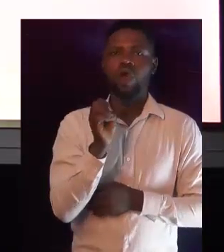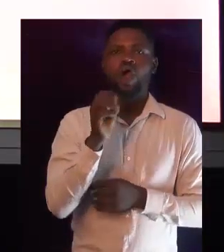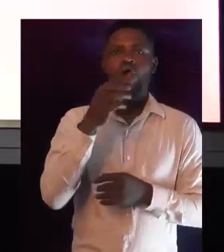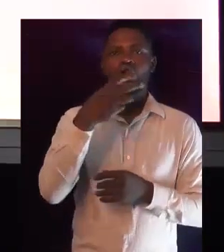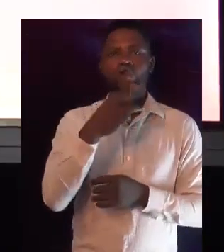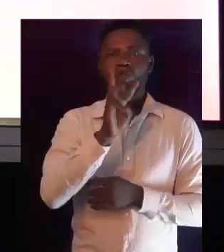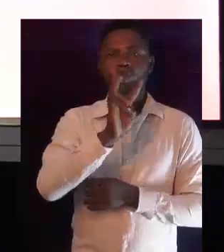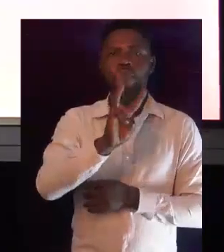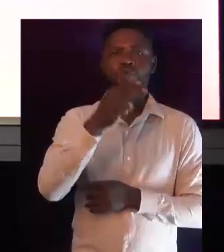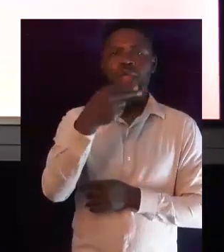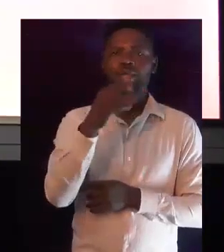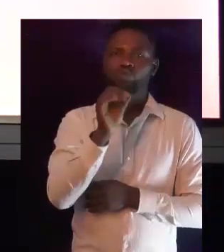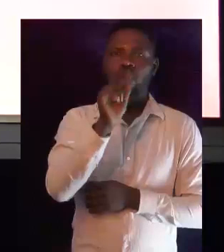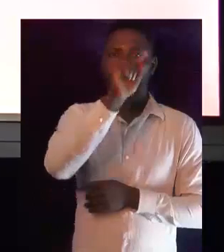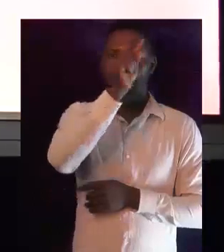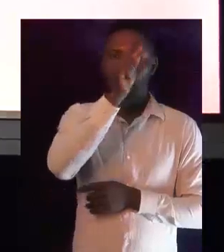Whose,